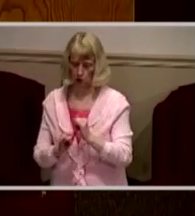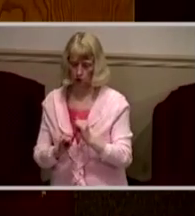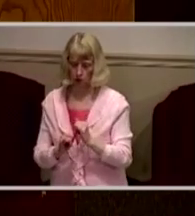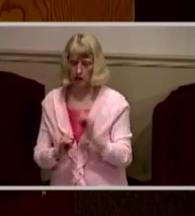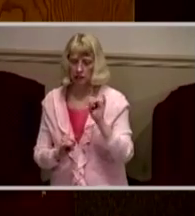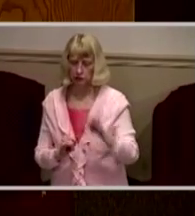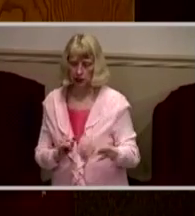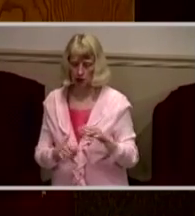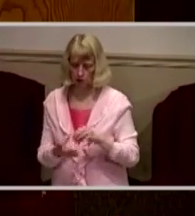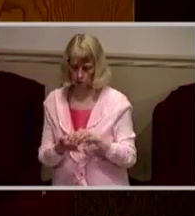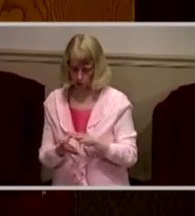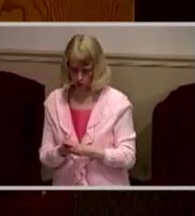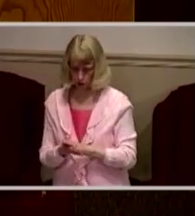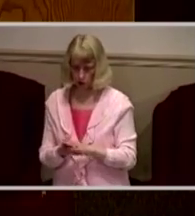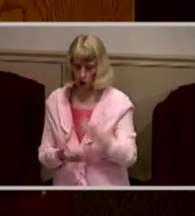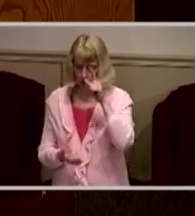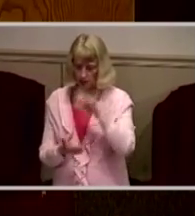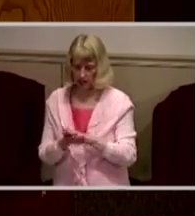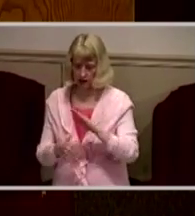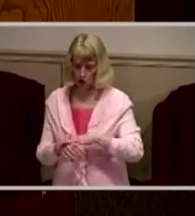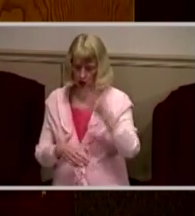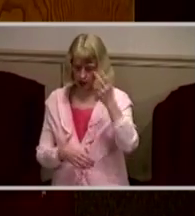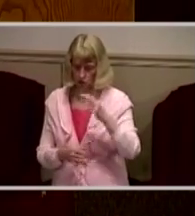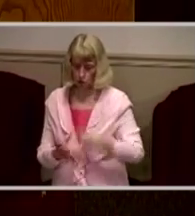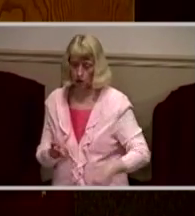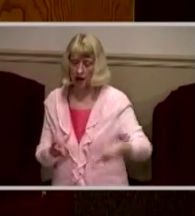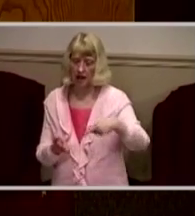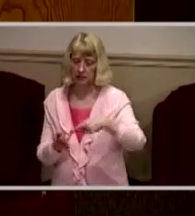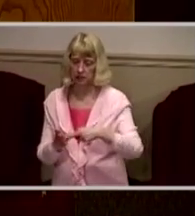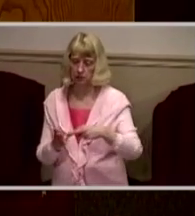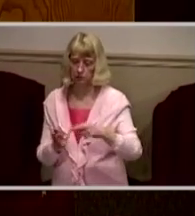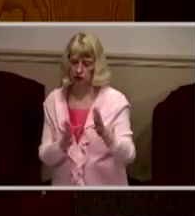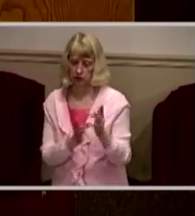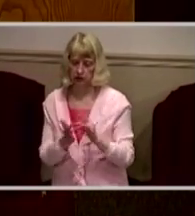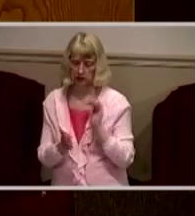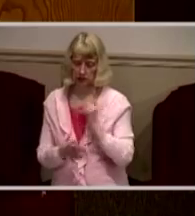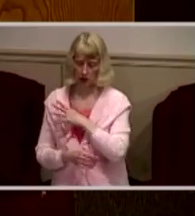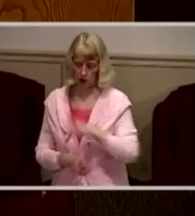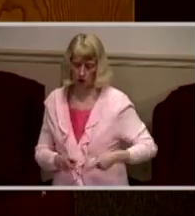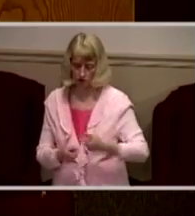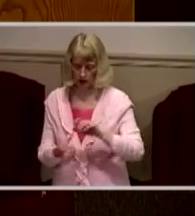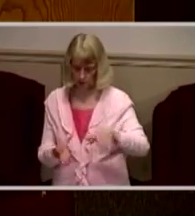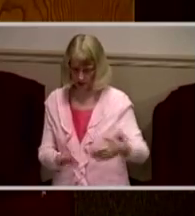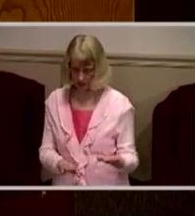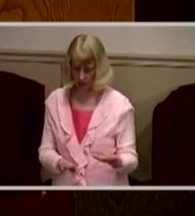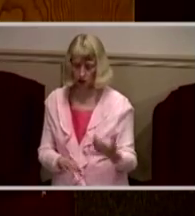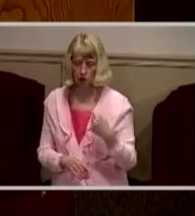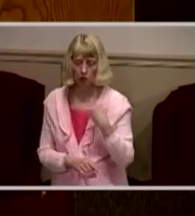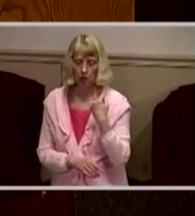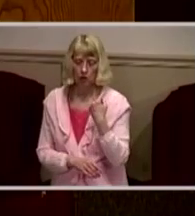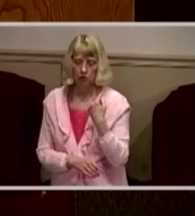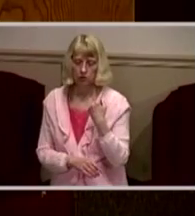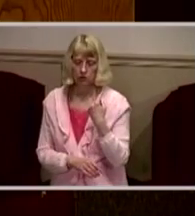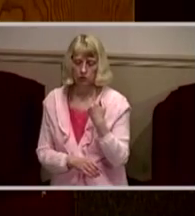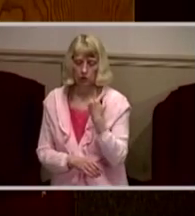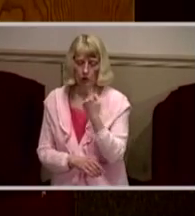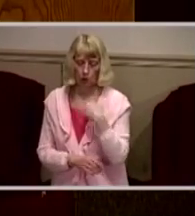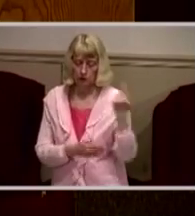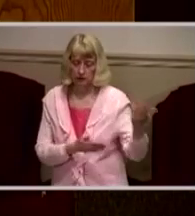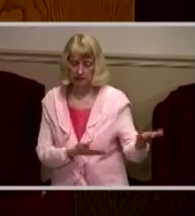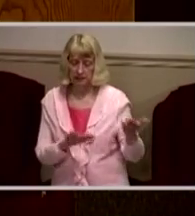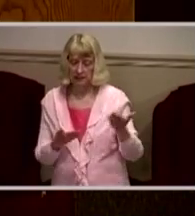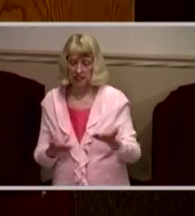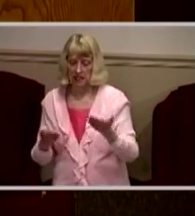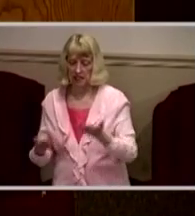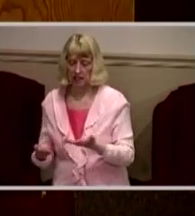whom it shall be imputed, if we believe on him that raised up Jesus our Lord from the dead," it's talking about Jesus, "who,"